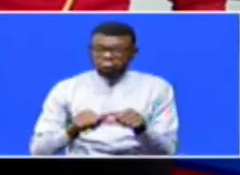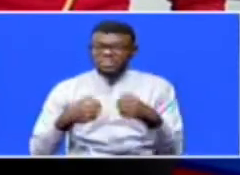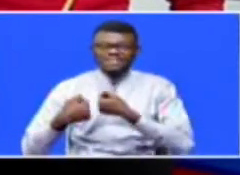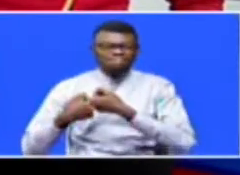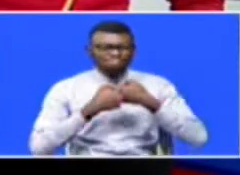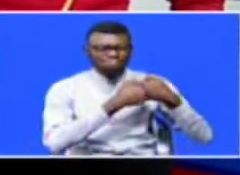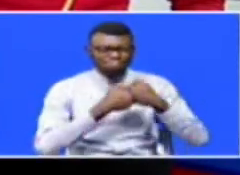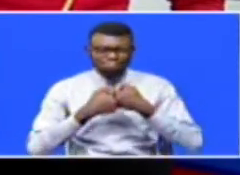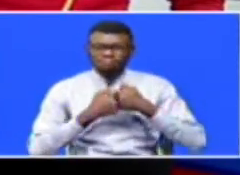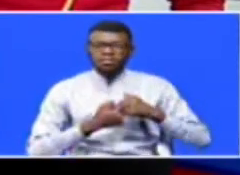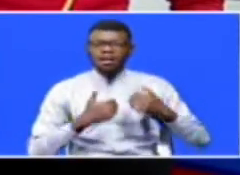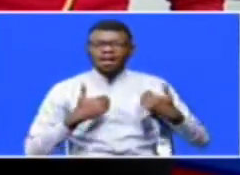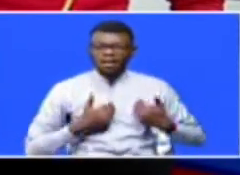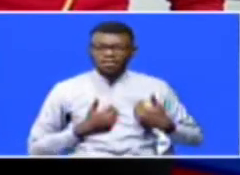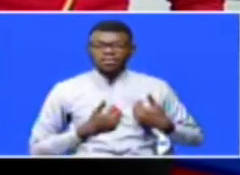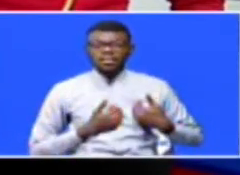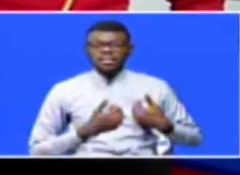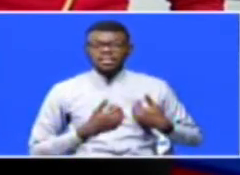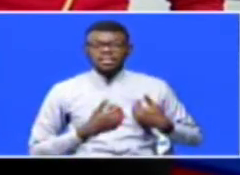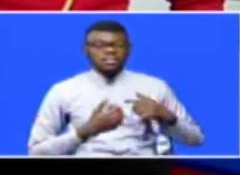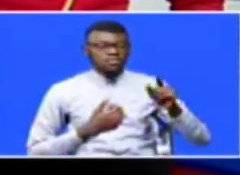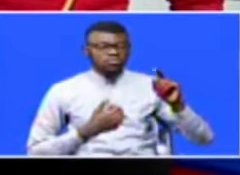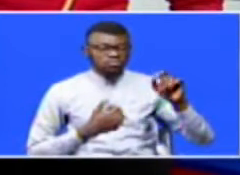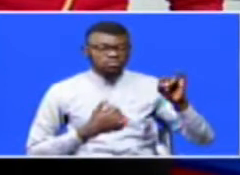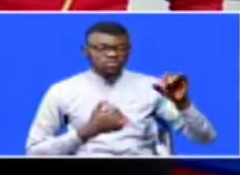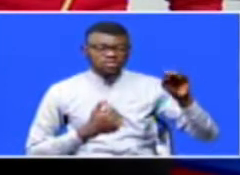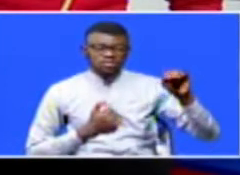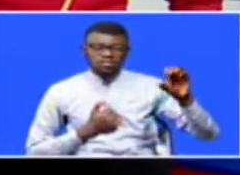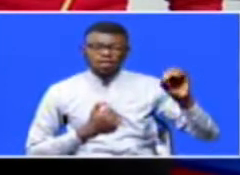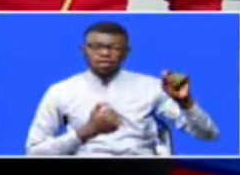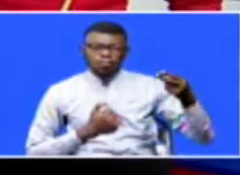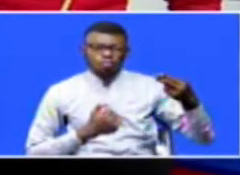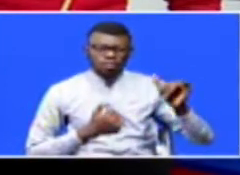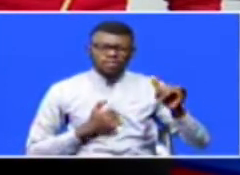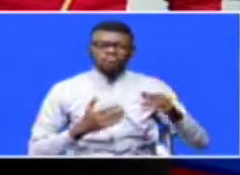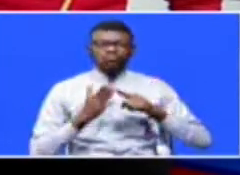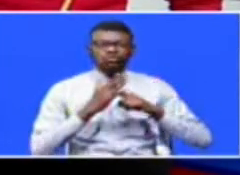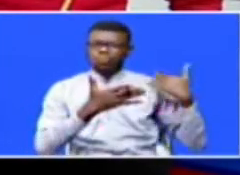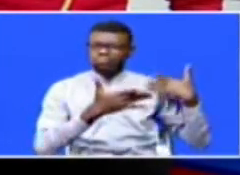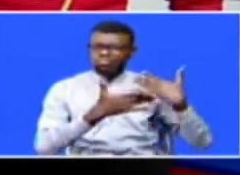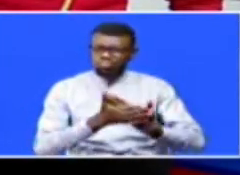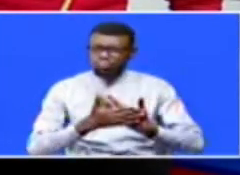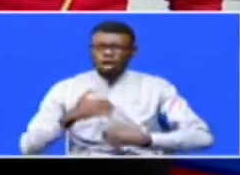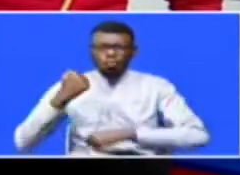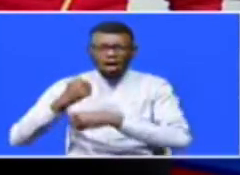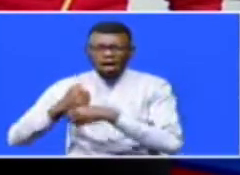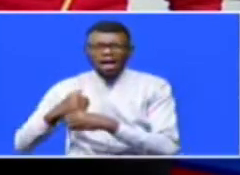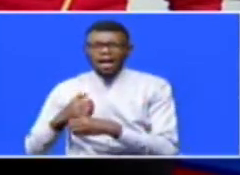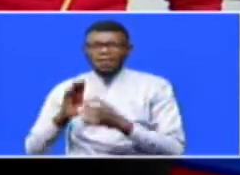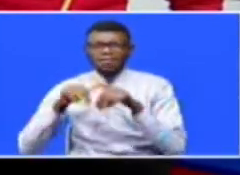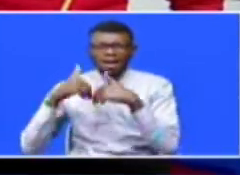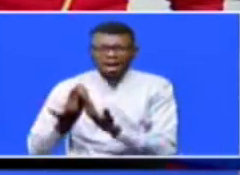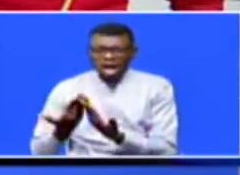challenges experienced, KTN's Timothy Otieno brings you the strides made at the grassroots level on a day devoid of